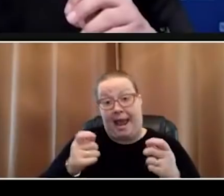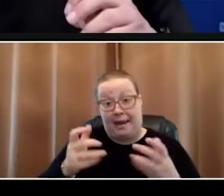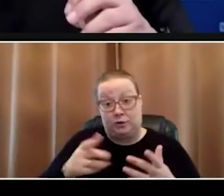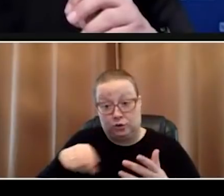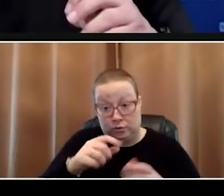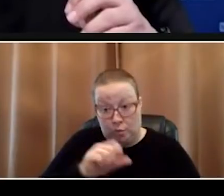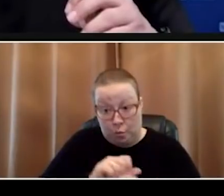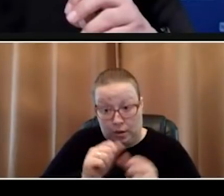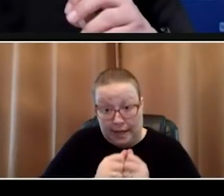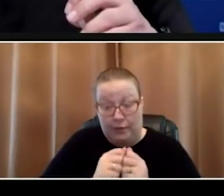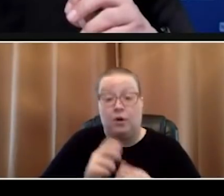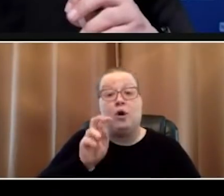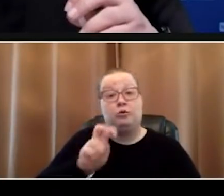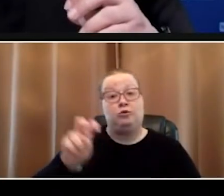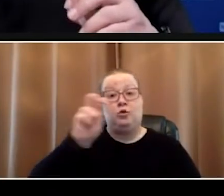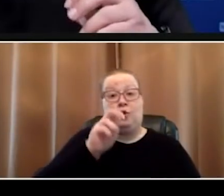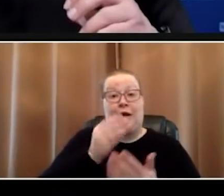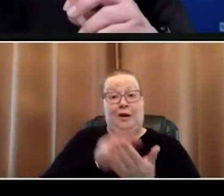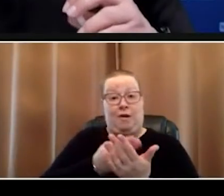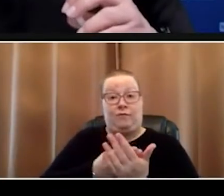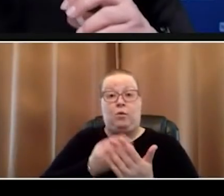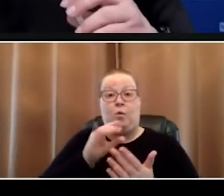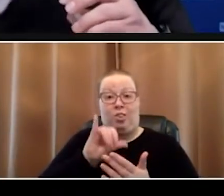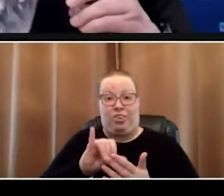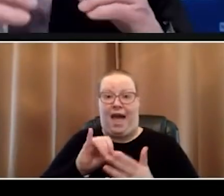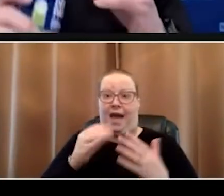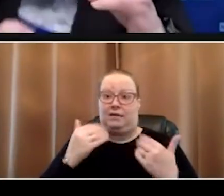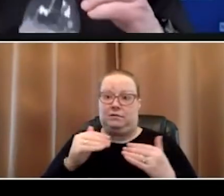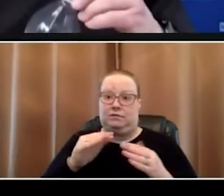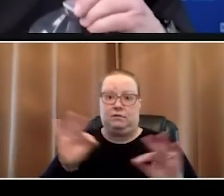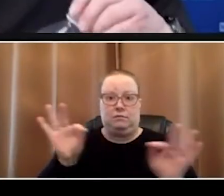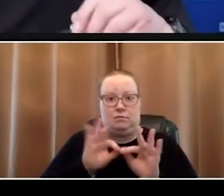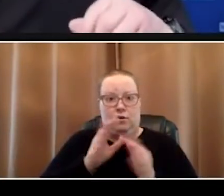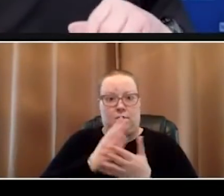revenue is really the lifeblood of their careers.